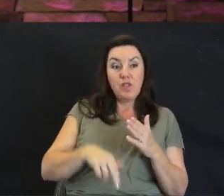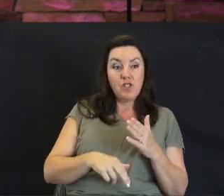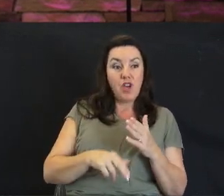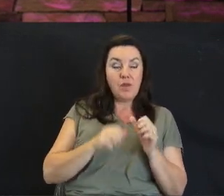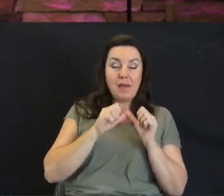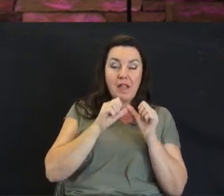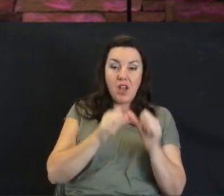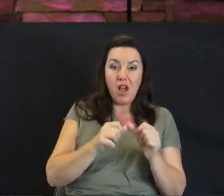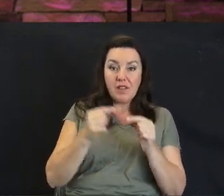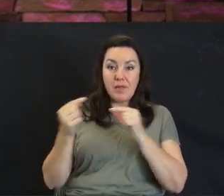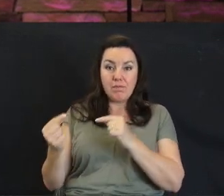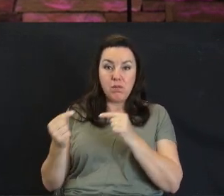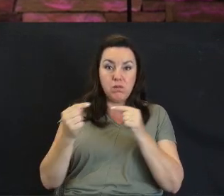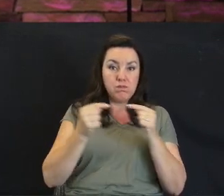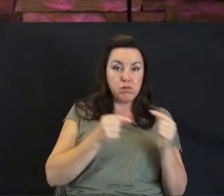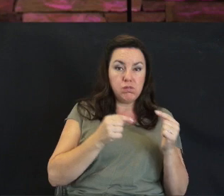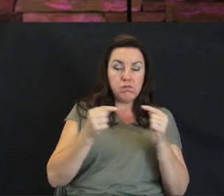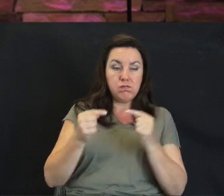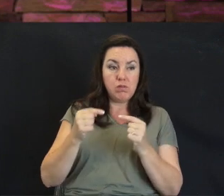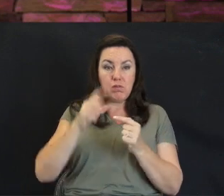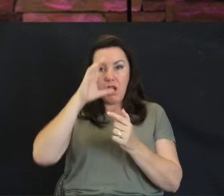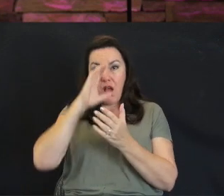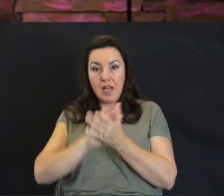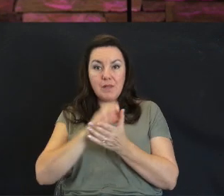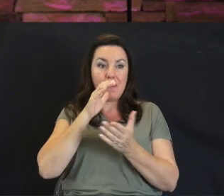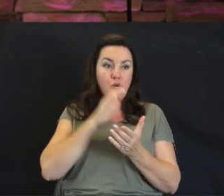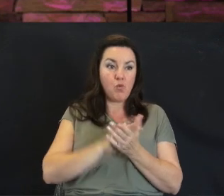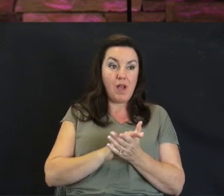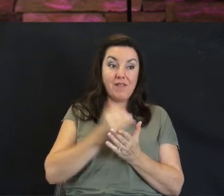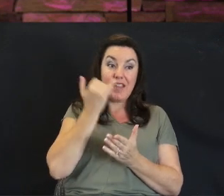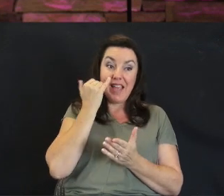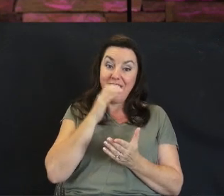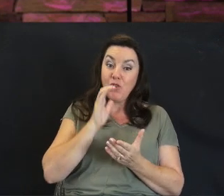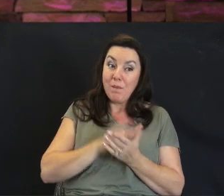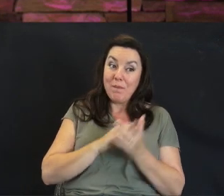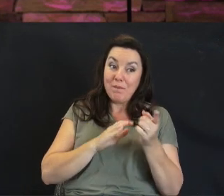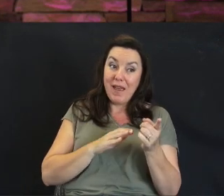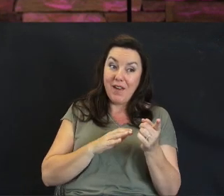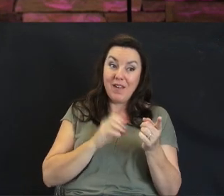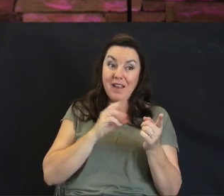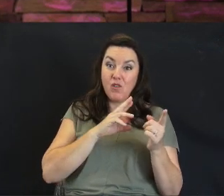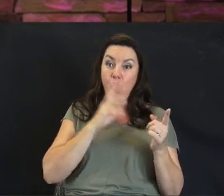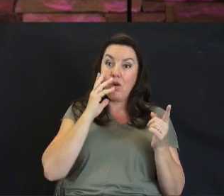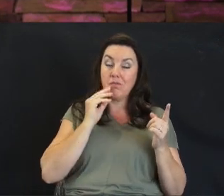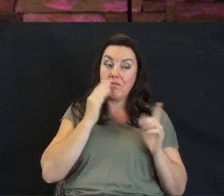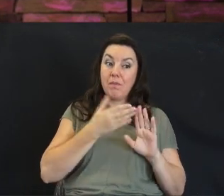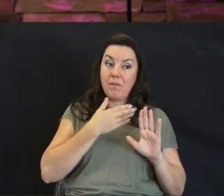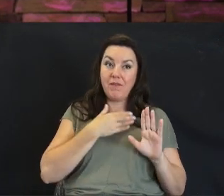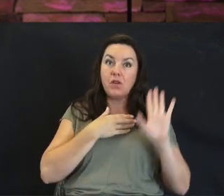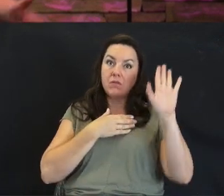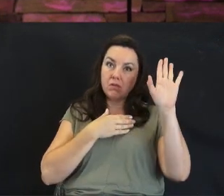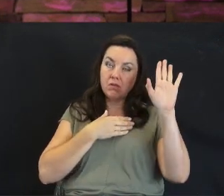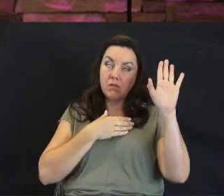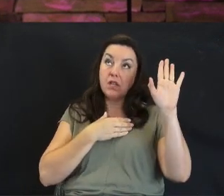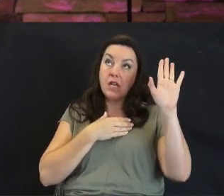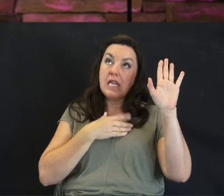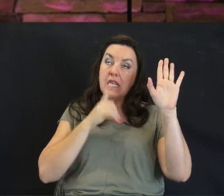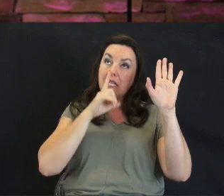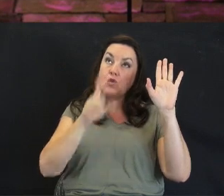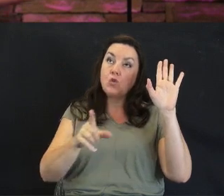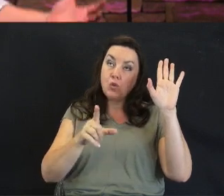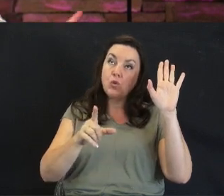constant conflict Within the home Between husband and wife And if you are married Or have ever been married You can say amen to that Amen